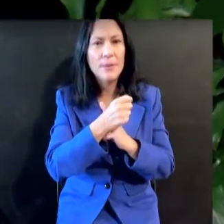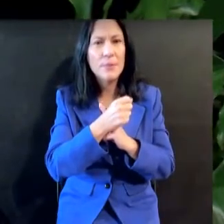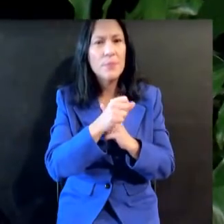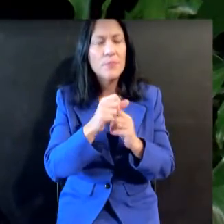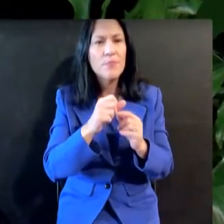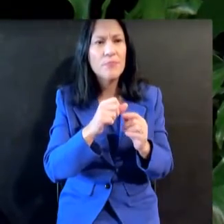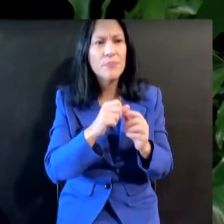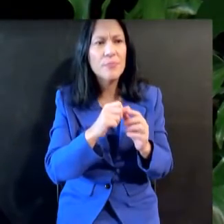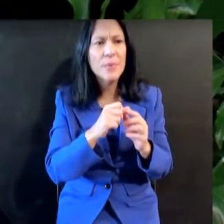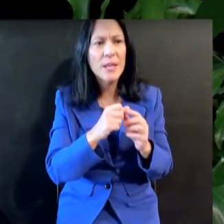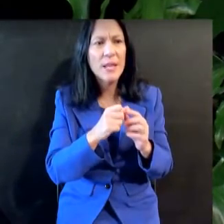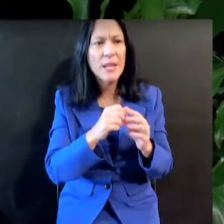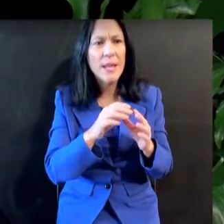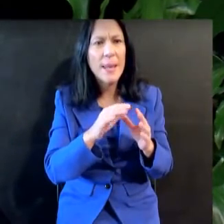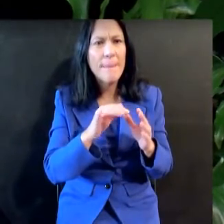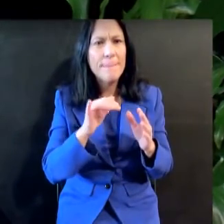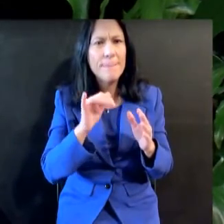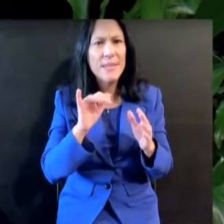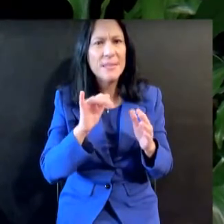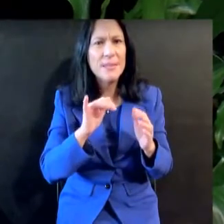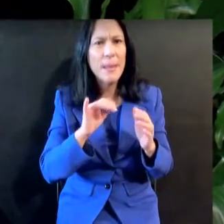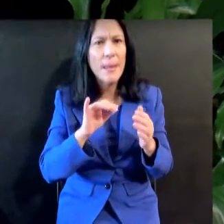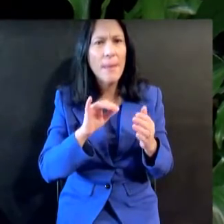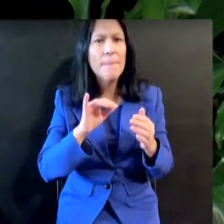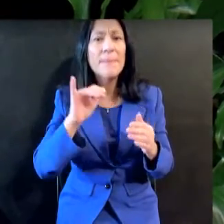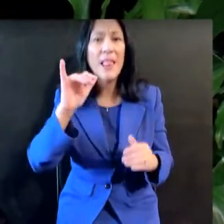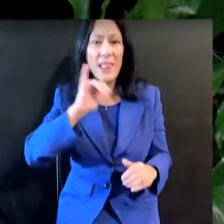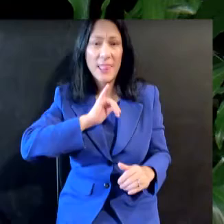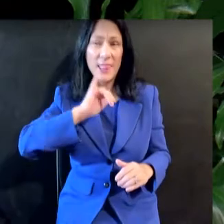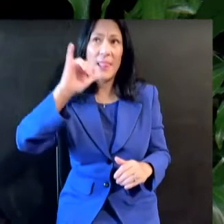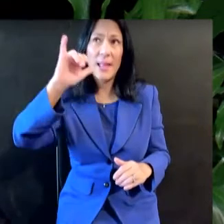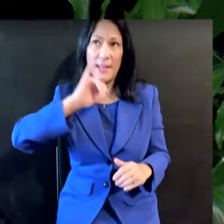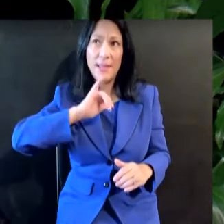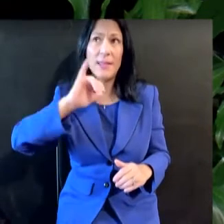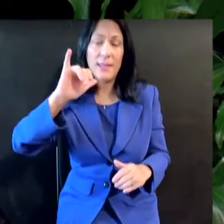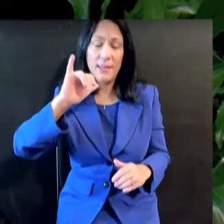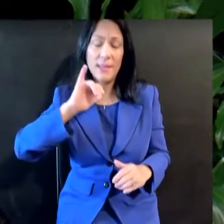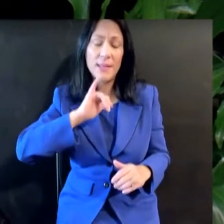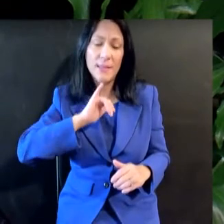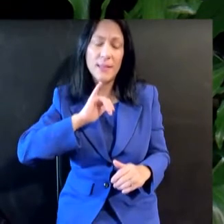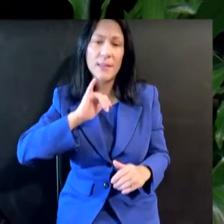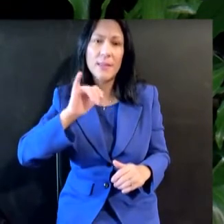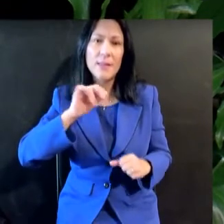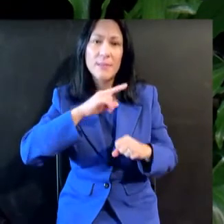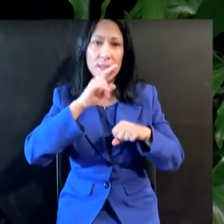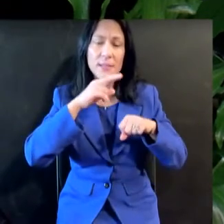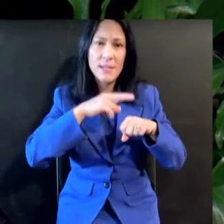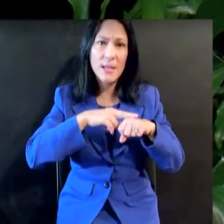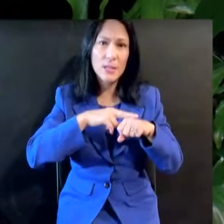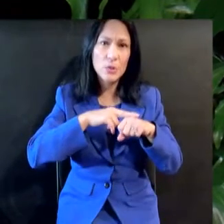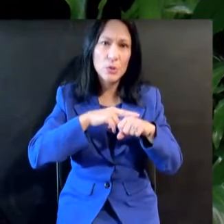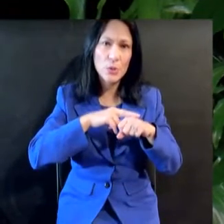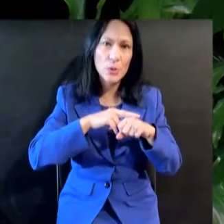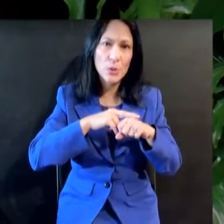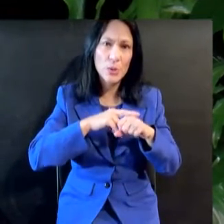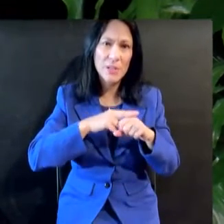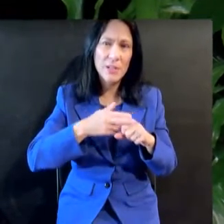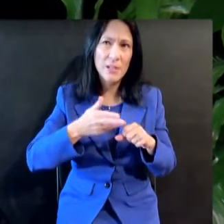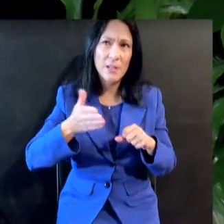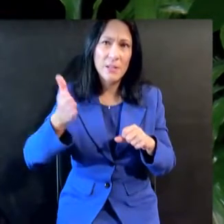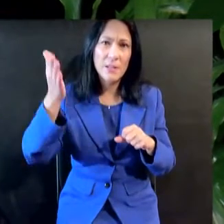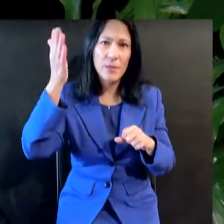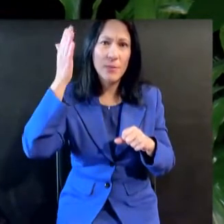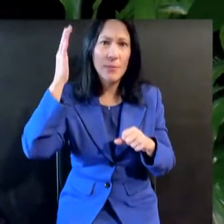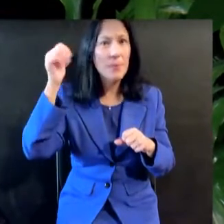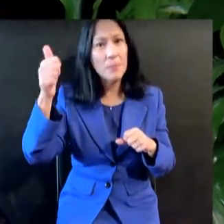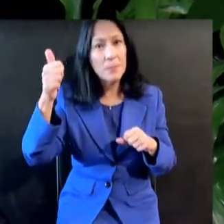something means to possess the characteristics, the traits, the nature, the essence of that